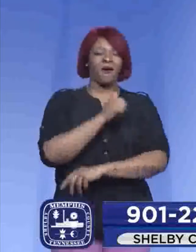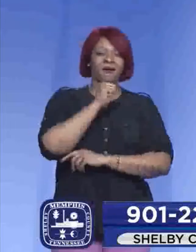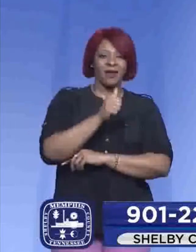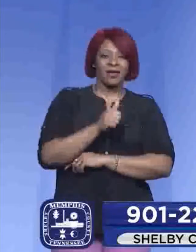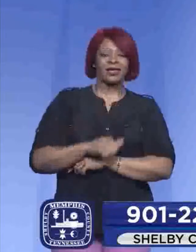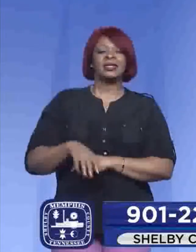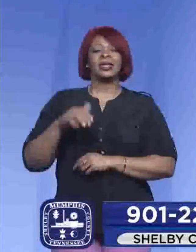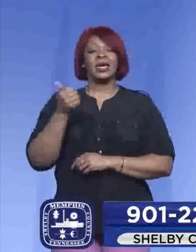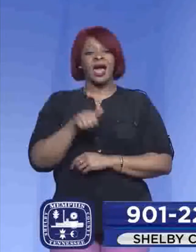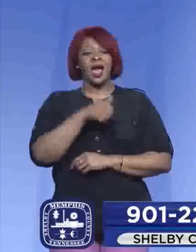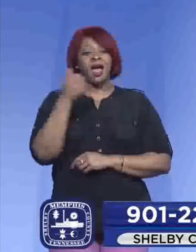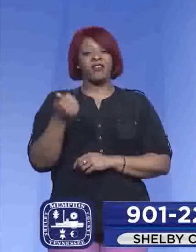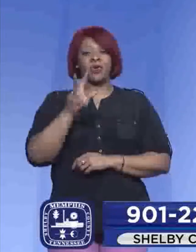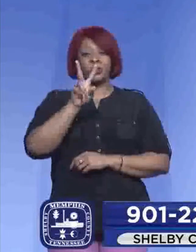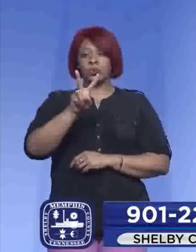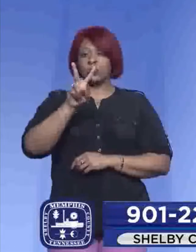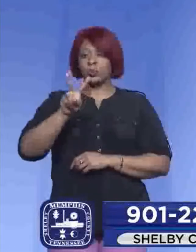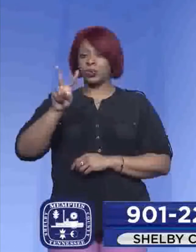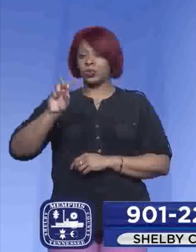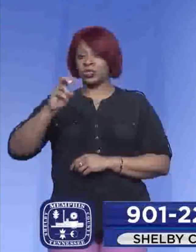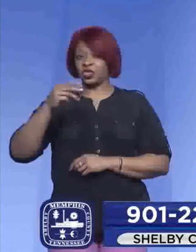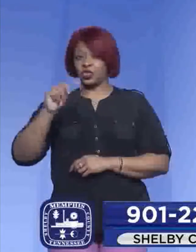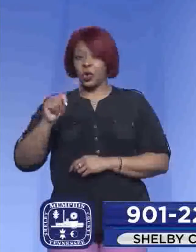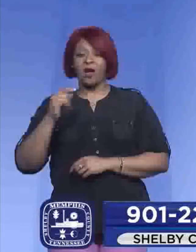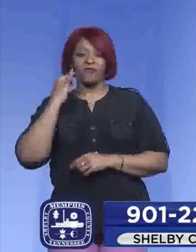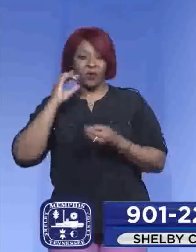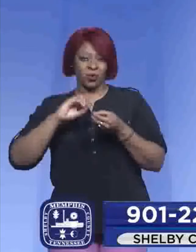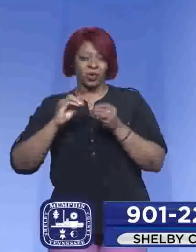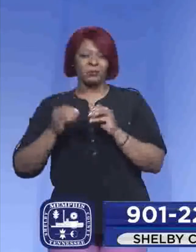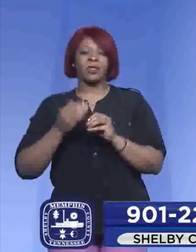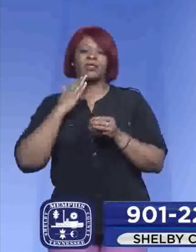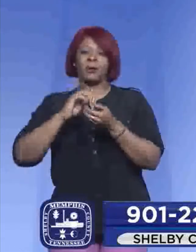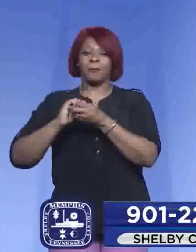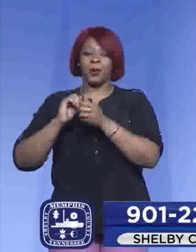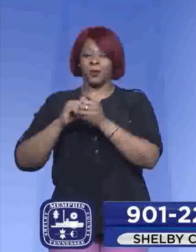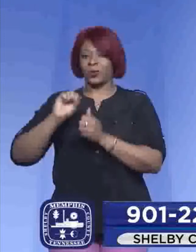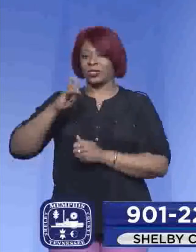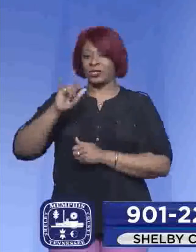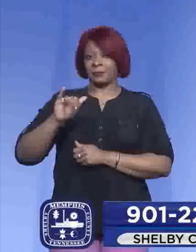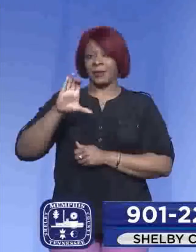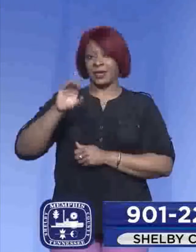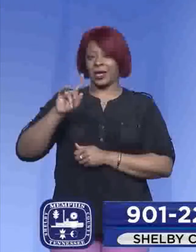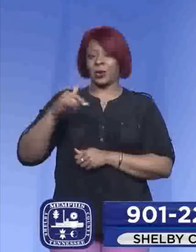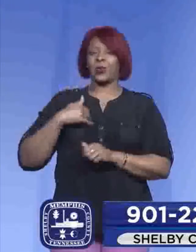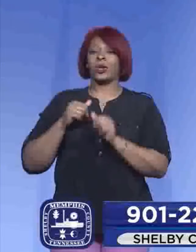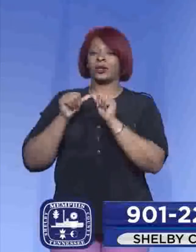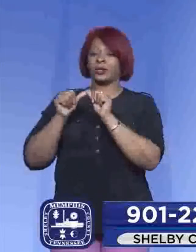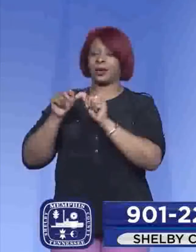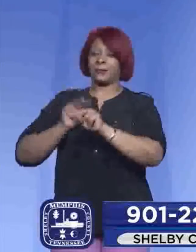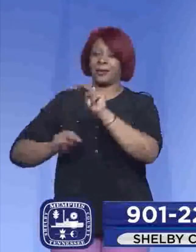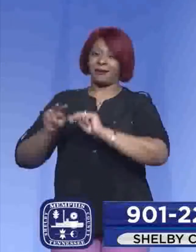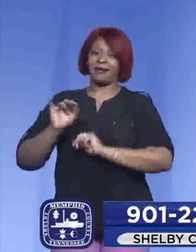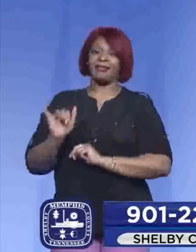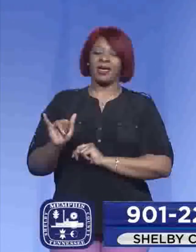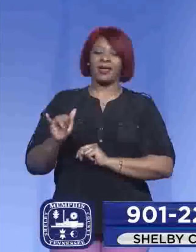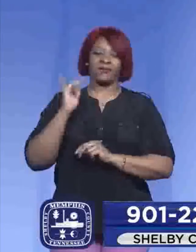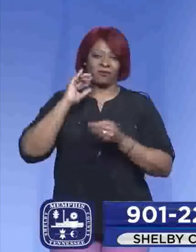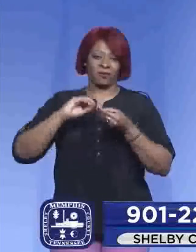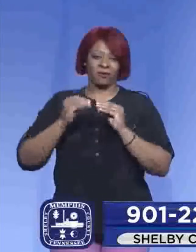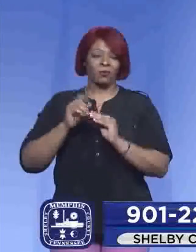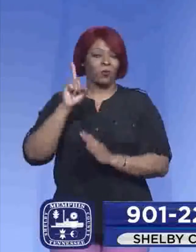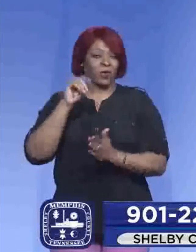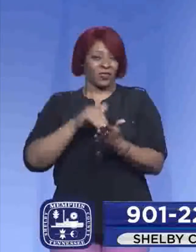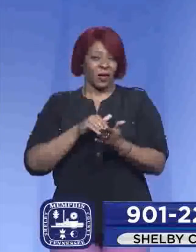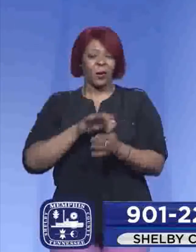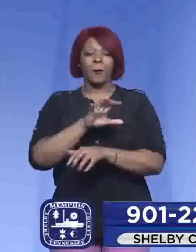is the 222 shot line. We're very thankful for our partners at Shelby County who continue to man that line. We have thousands of appointments